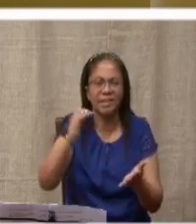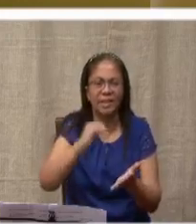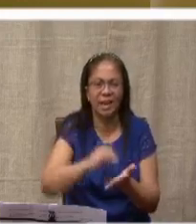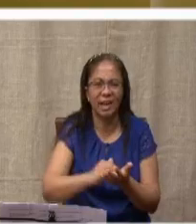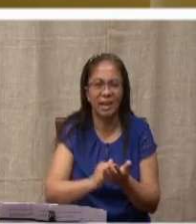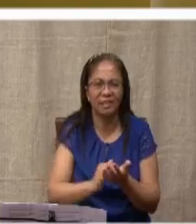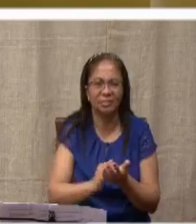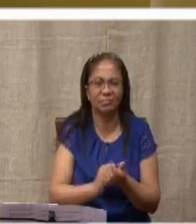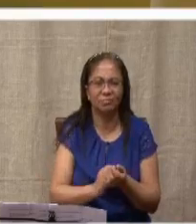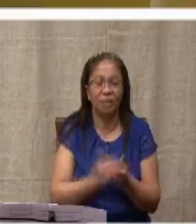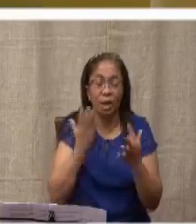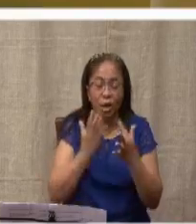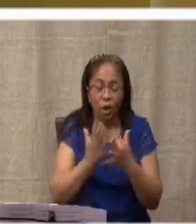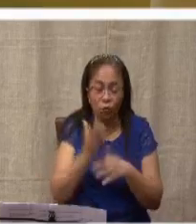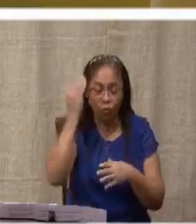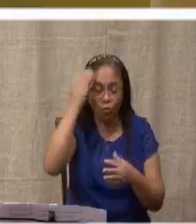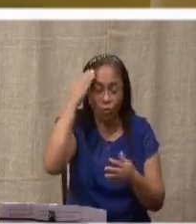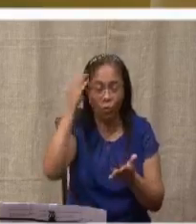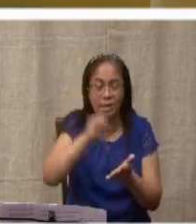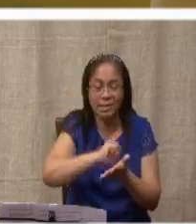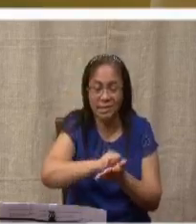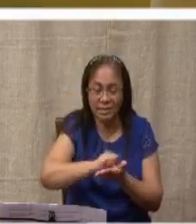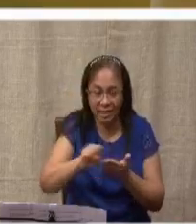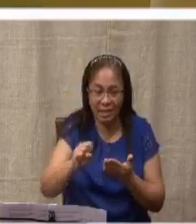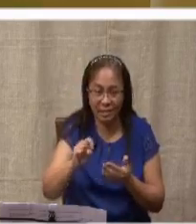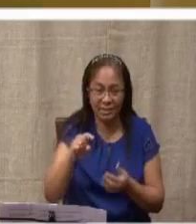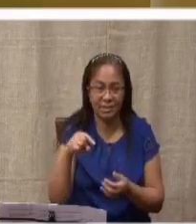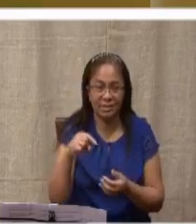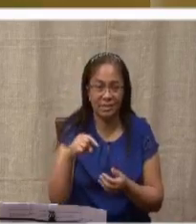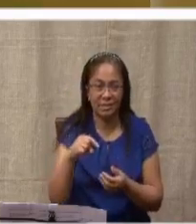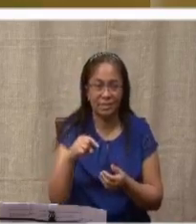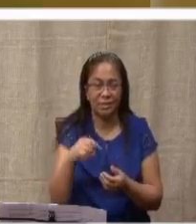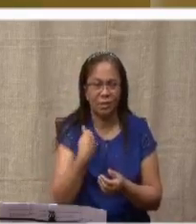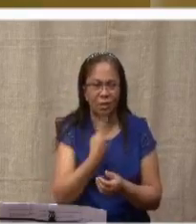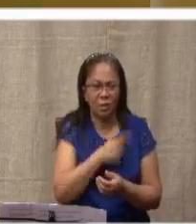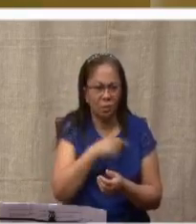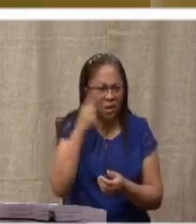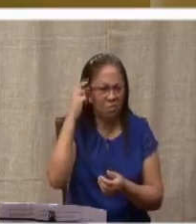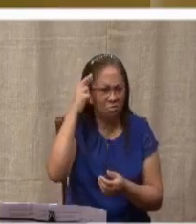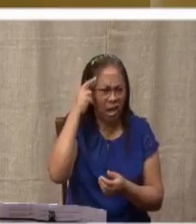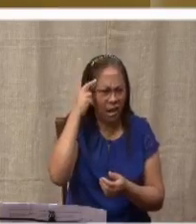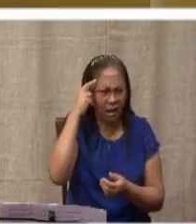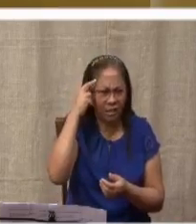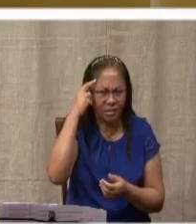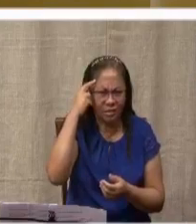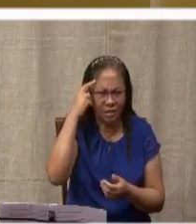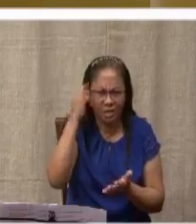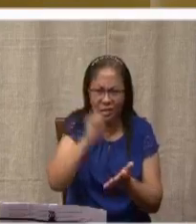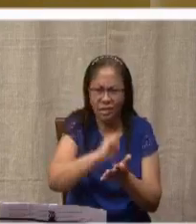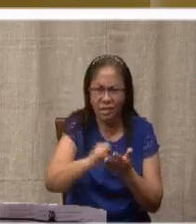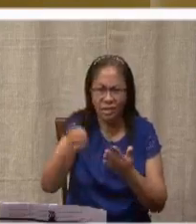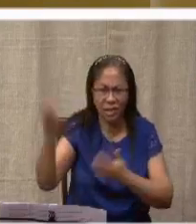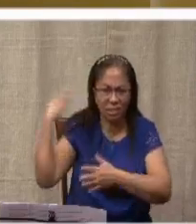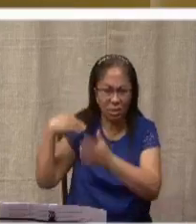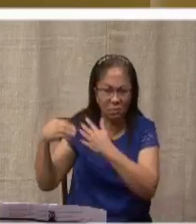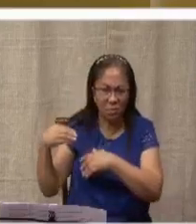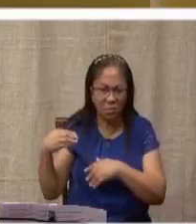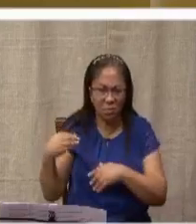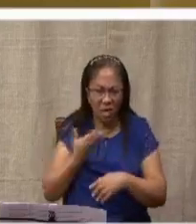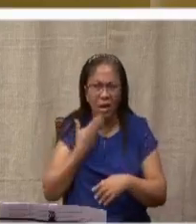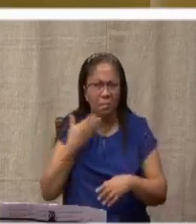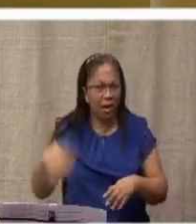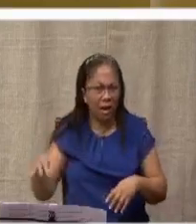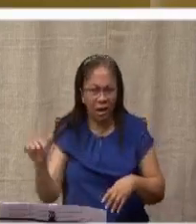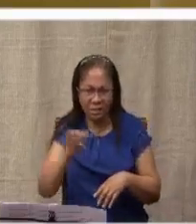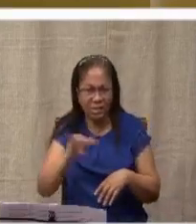it is only in rediscovering how ordinary and what less these saints were that you and i could realize that even in